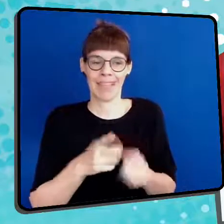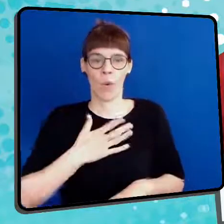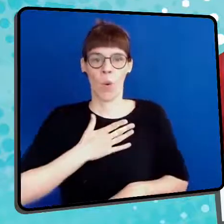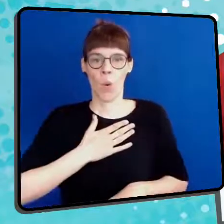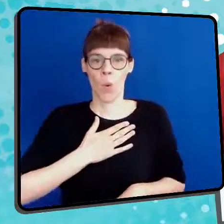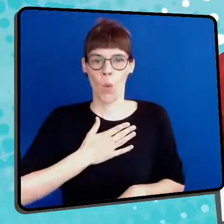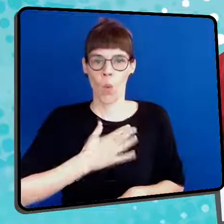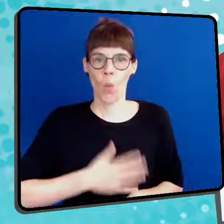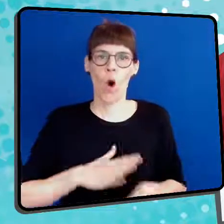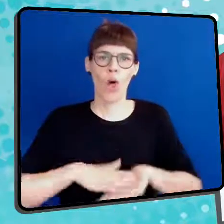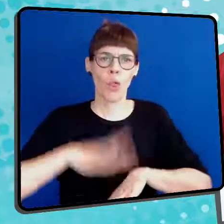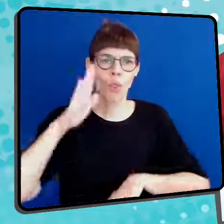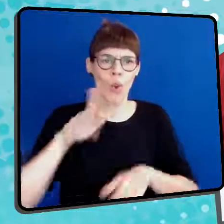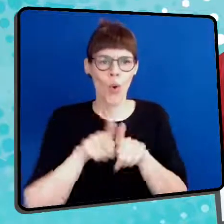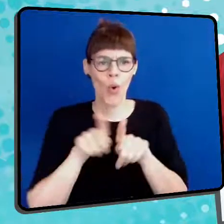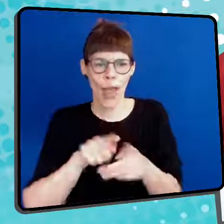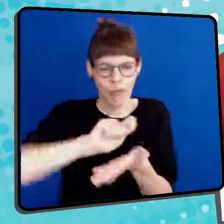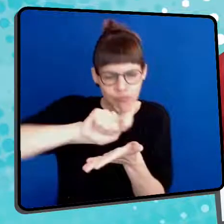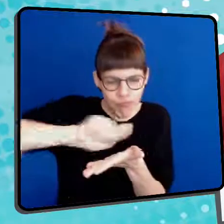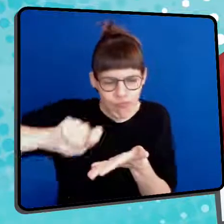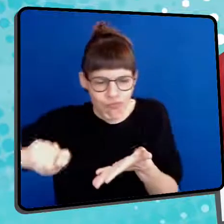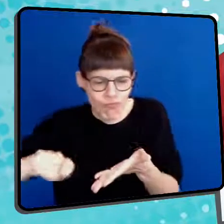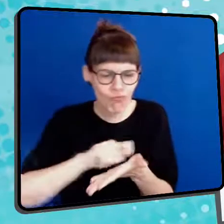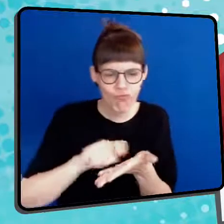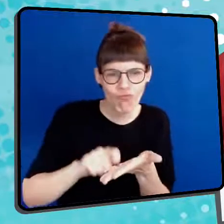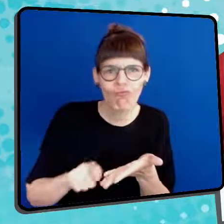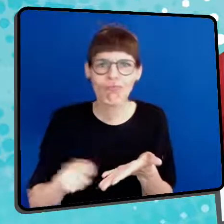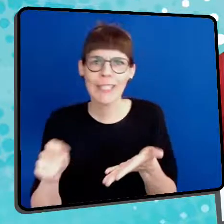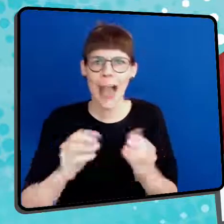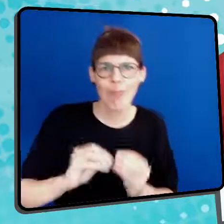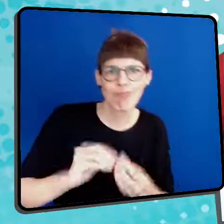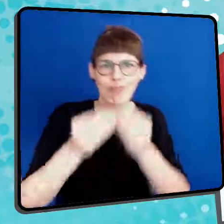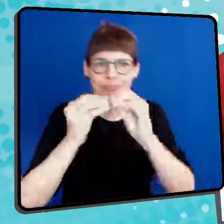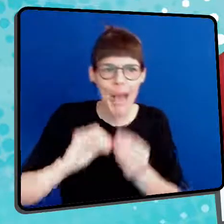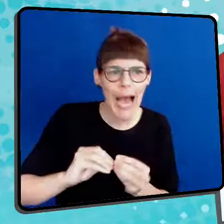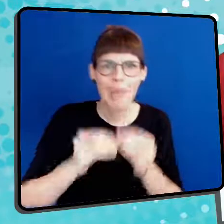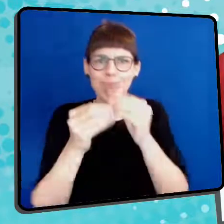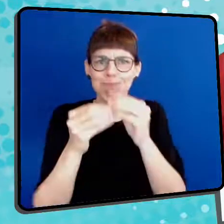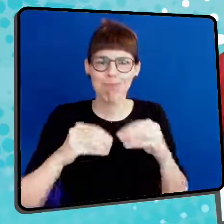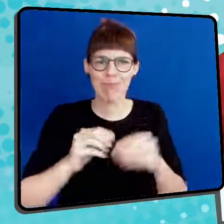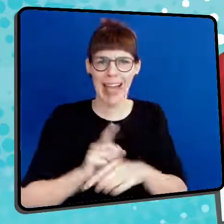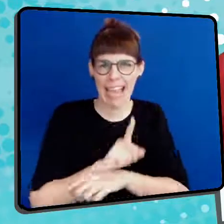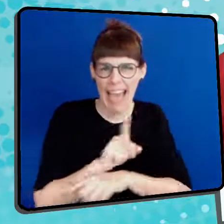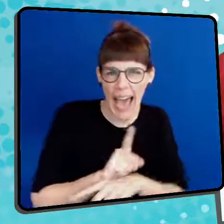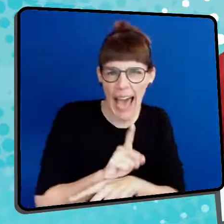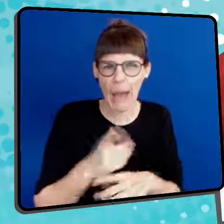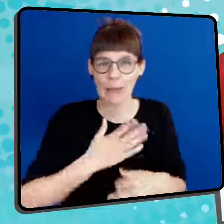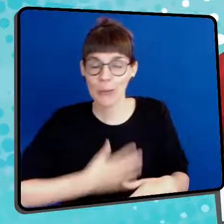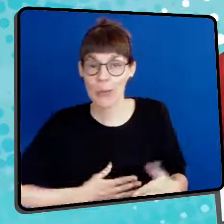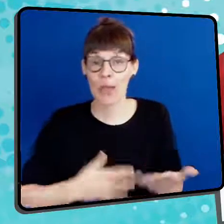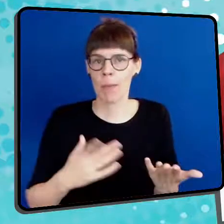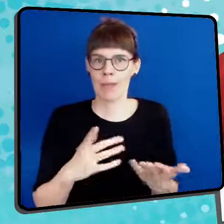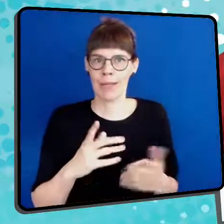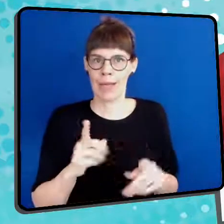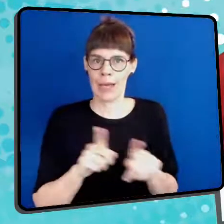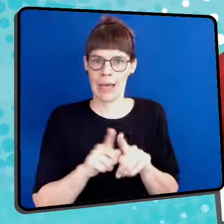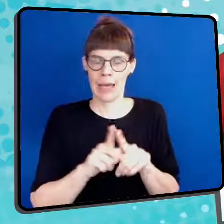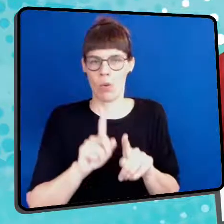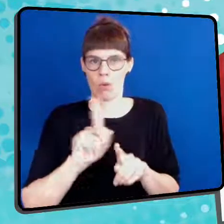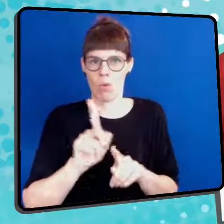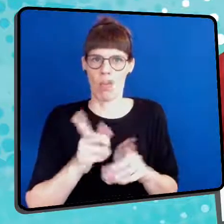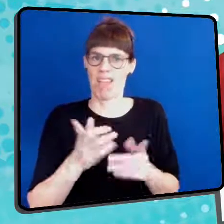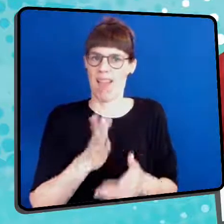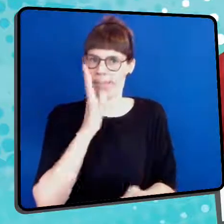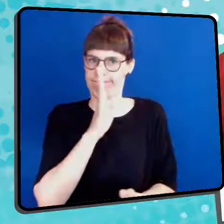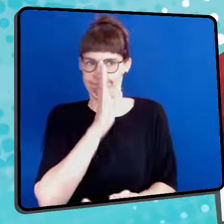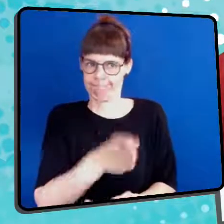stuff on a paper and start calculating stuff and like spend some hours on it, but no, you have to put it on the table right away sometimes.